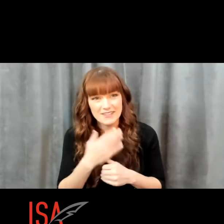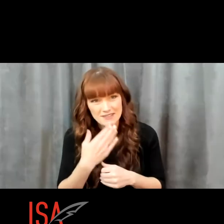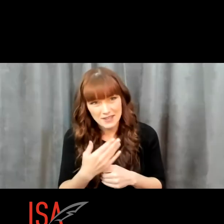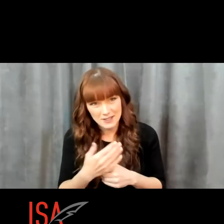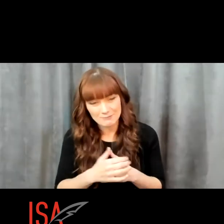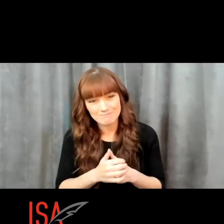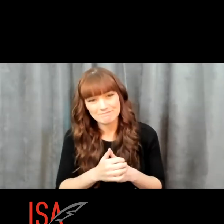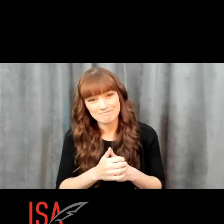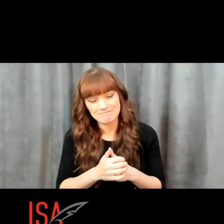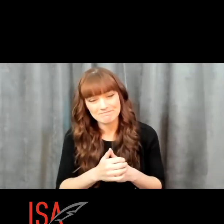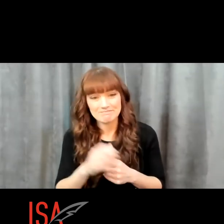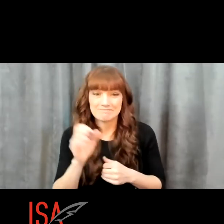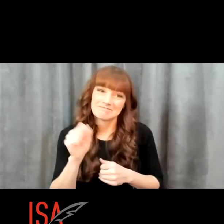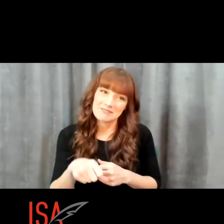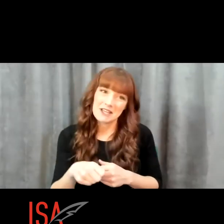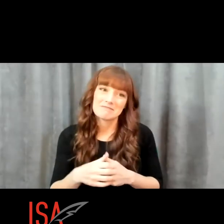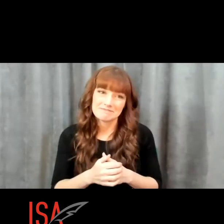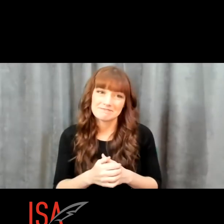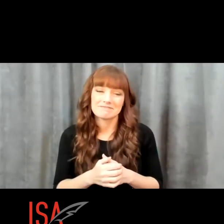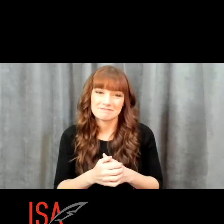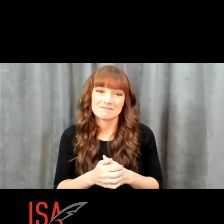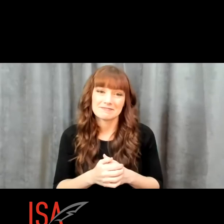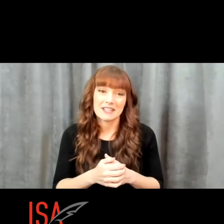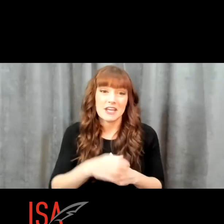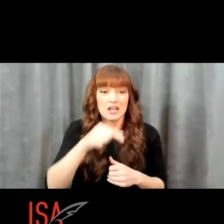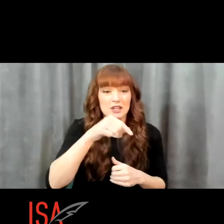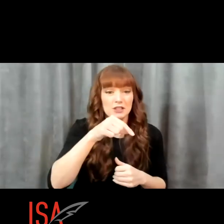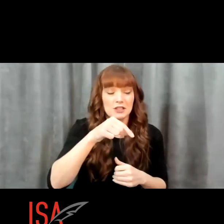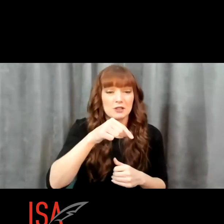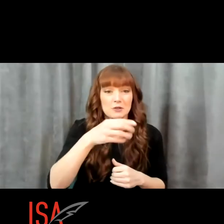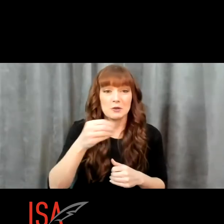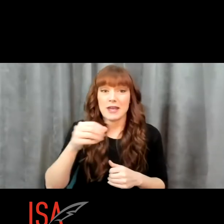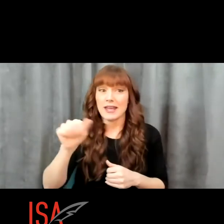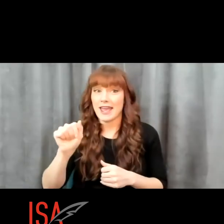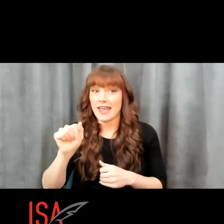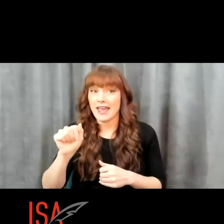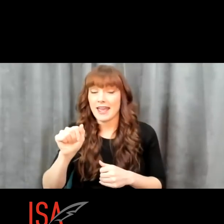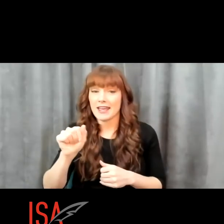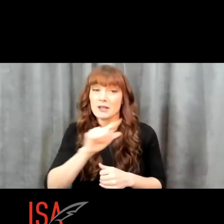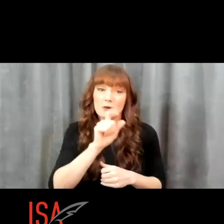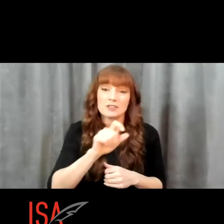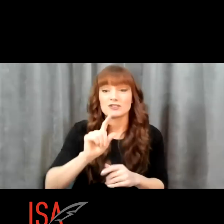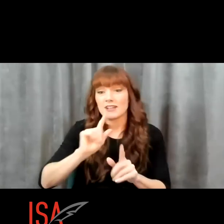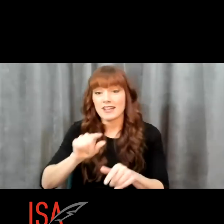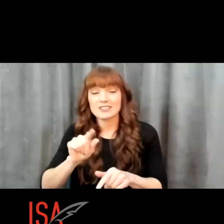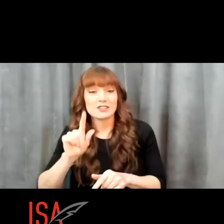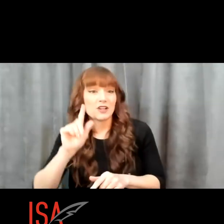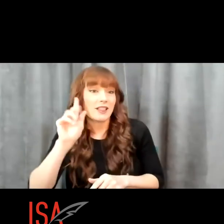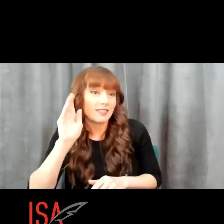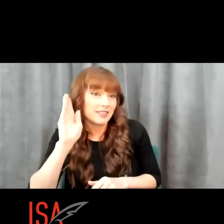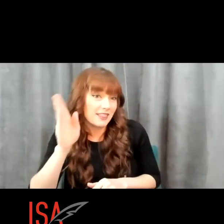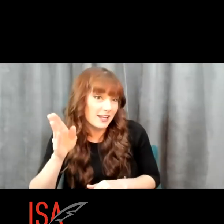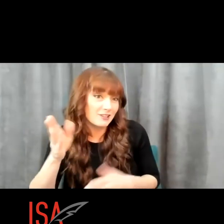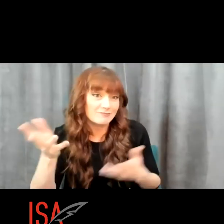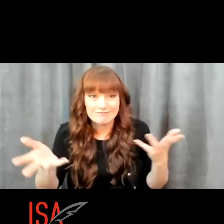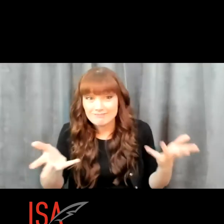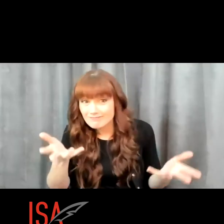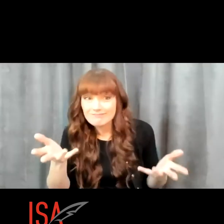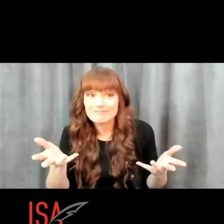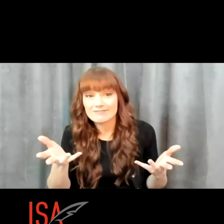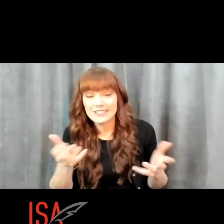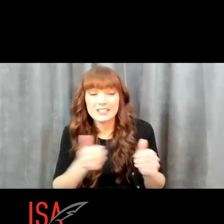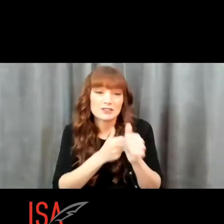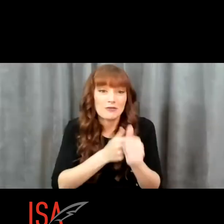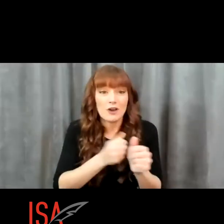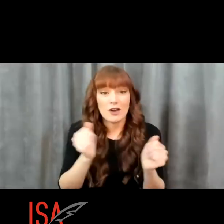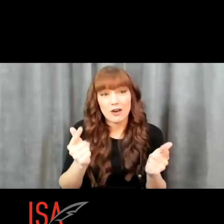thank you. So I don't know. There's a Q&A afterward. I'm sure we'll talk. Please feel free to send questions.